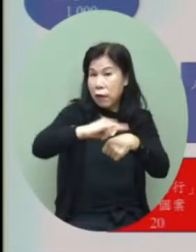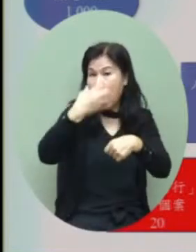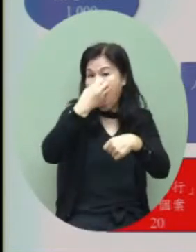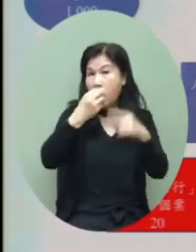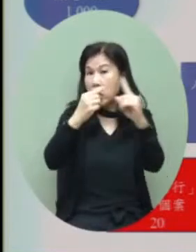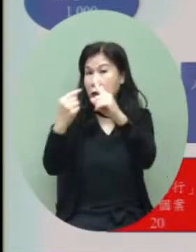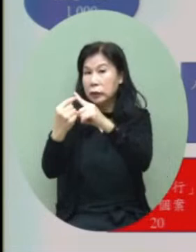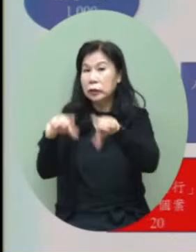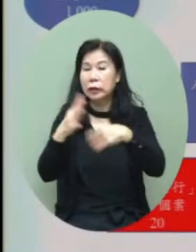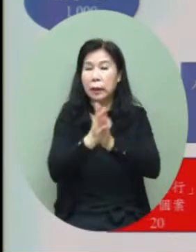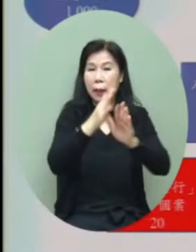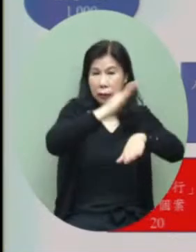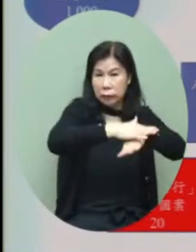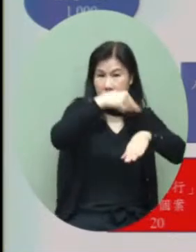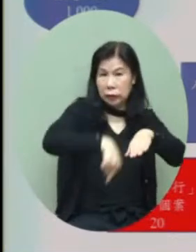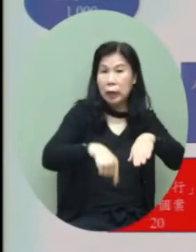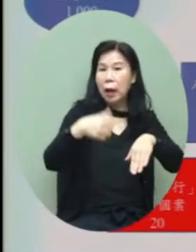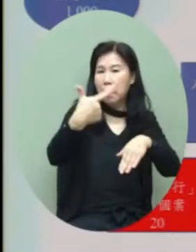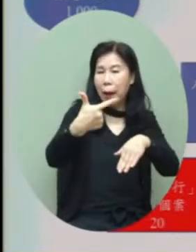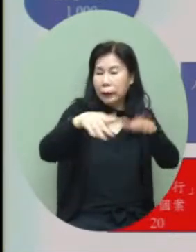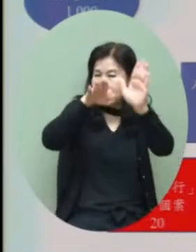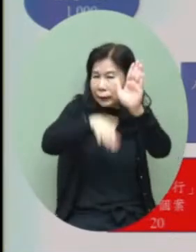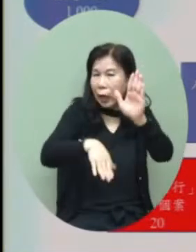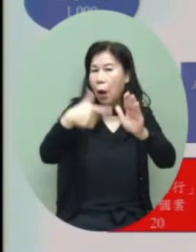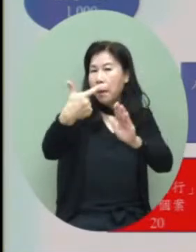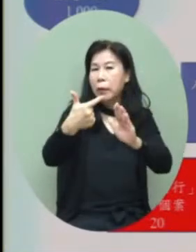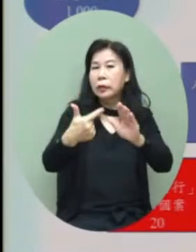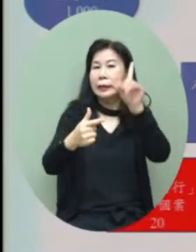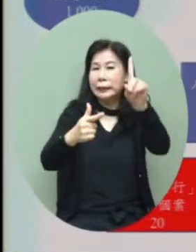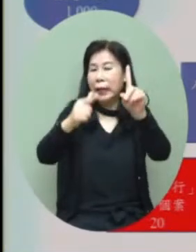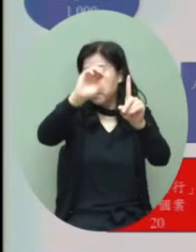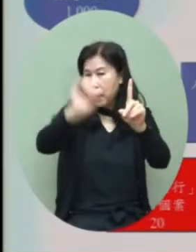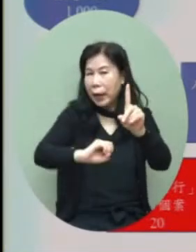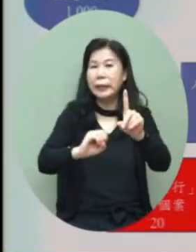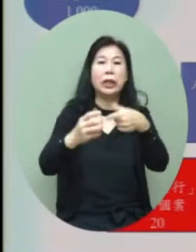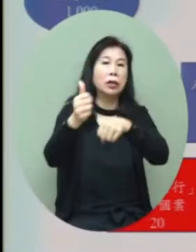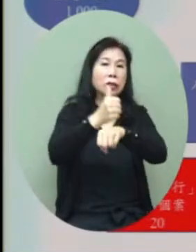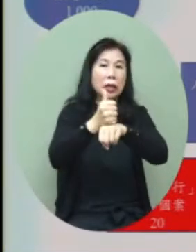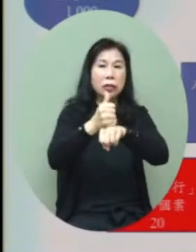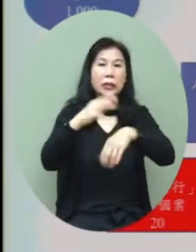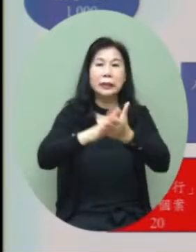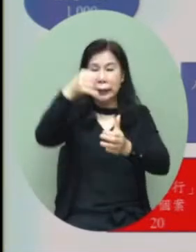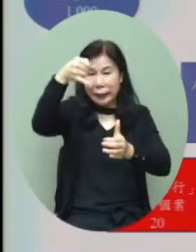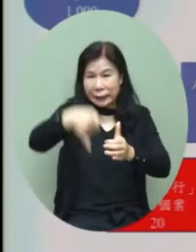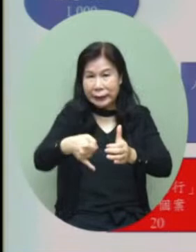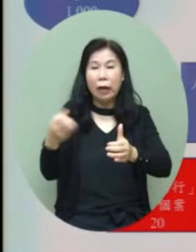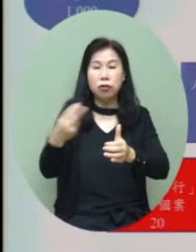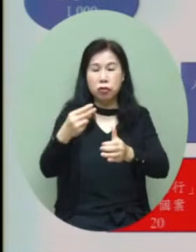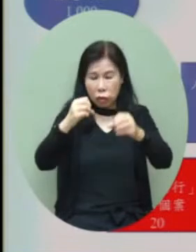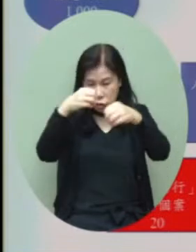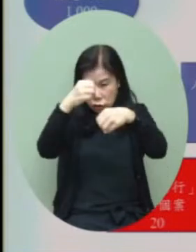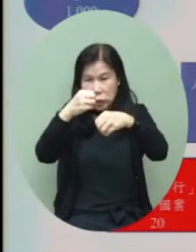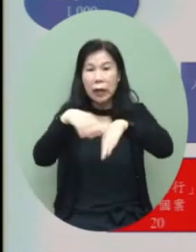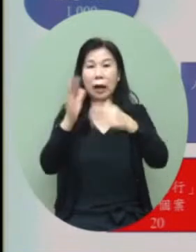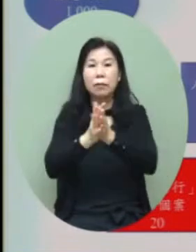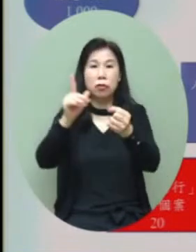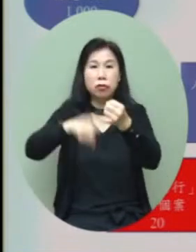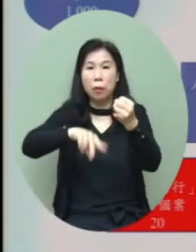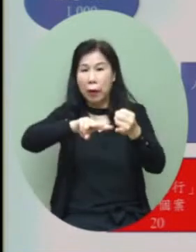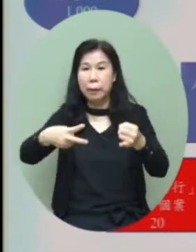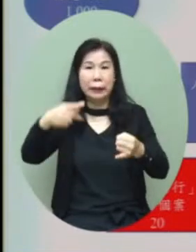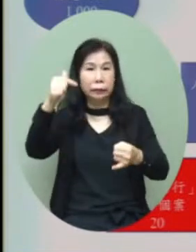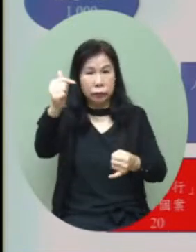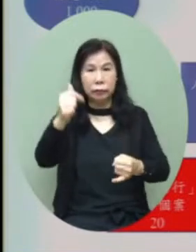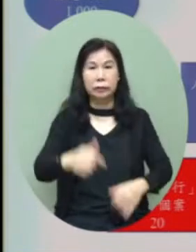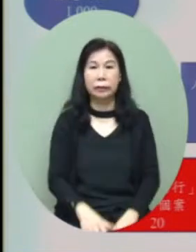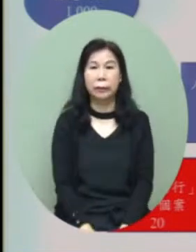means on the third day of quarantine, there are only 8 cases of the arrivals will turn